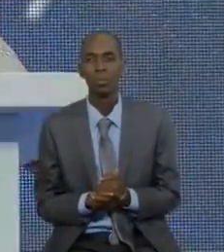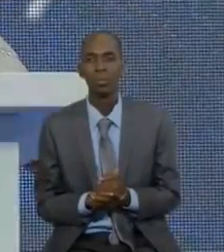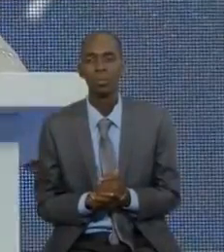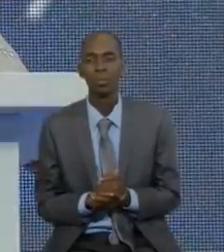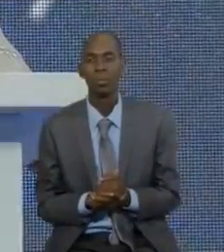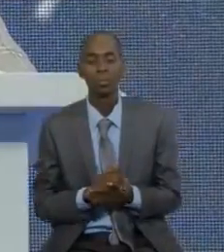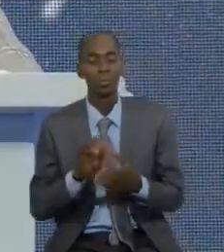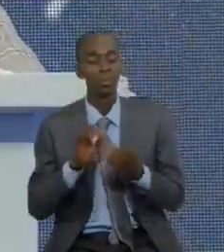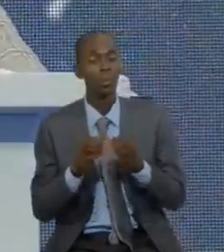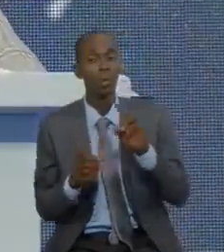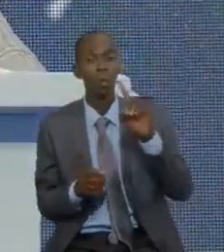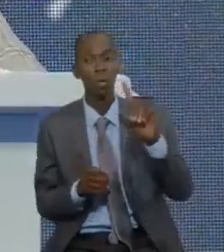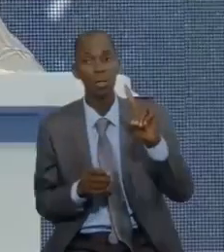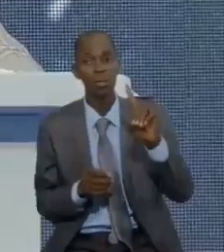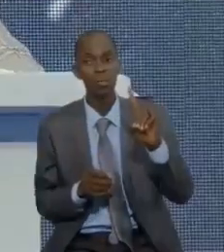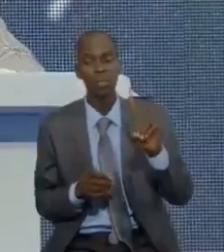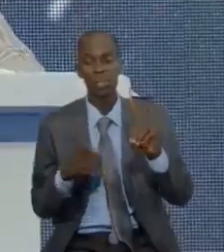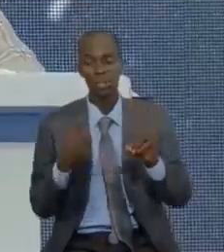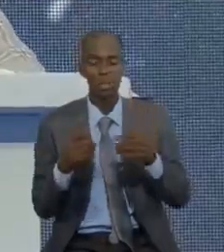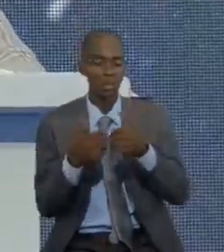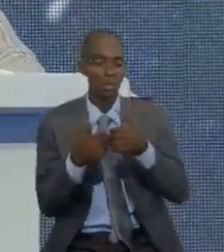Number one, alienation.